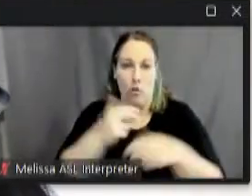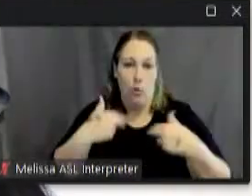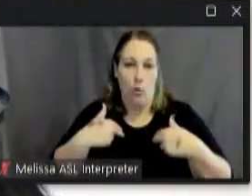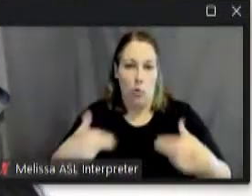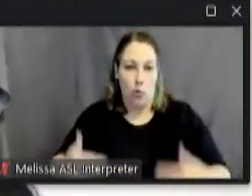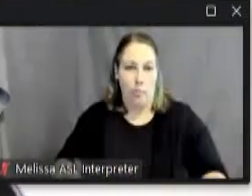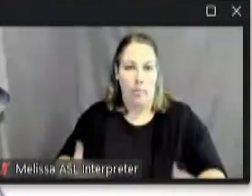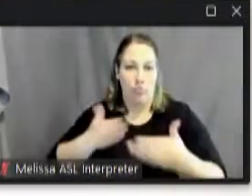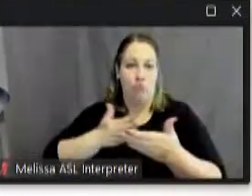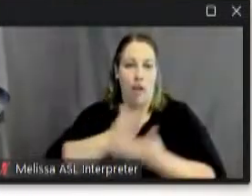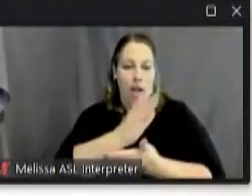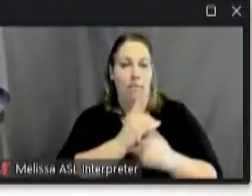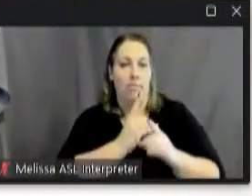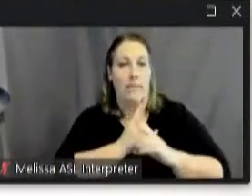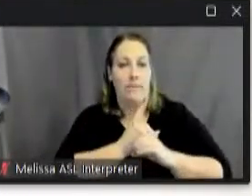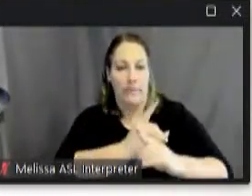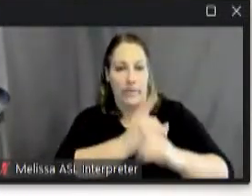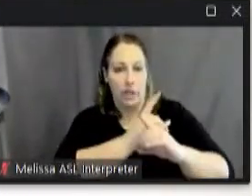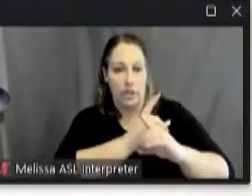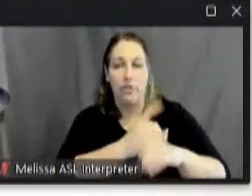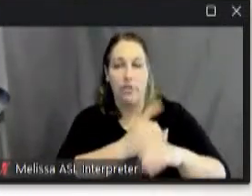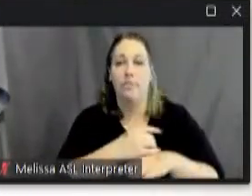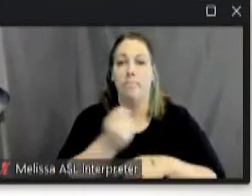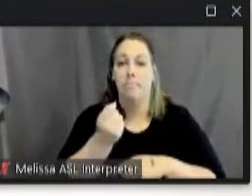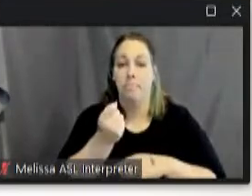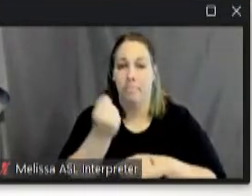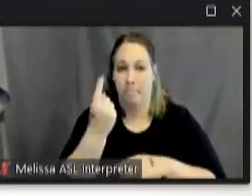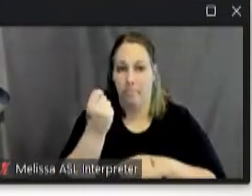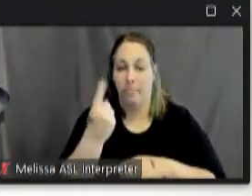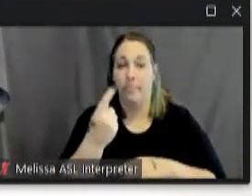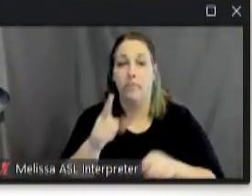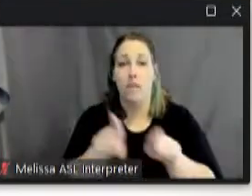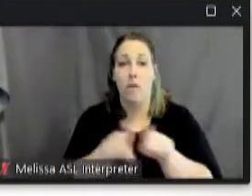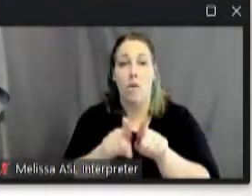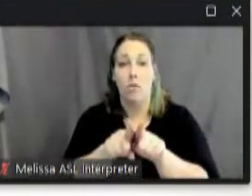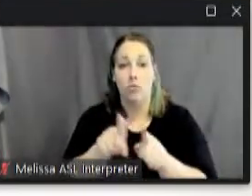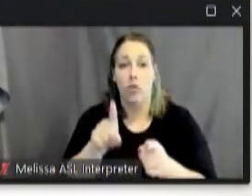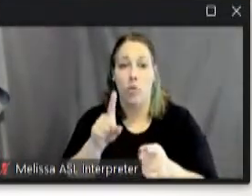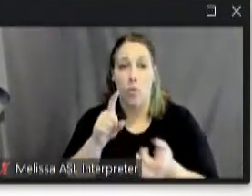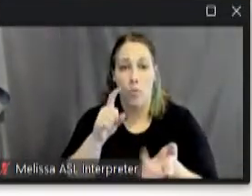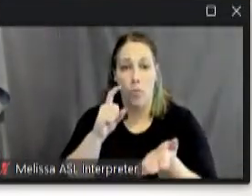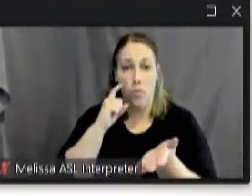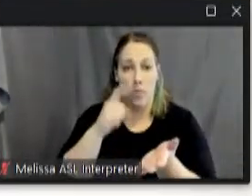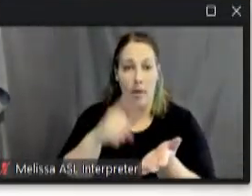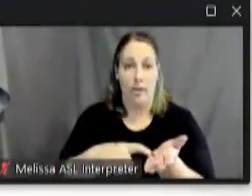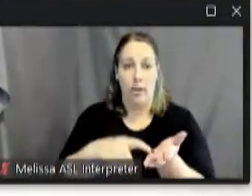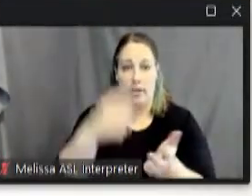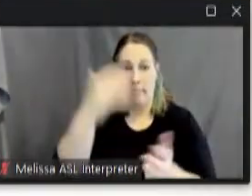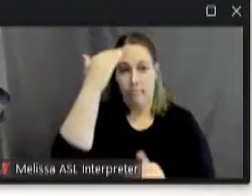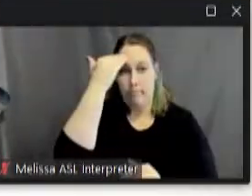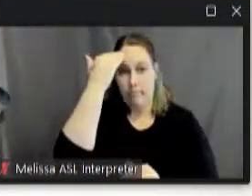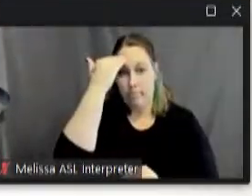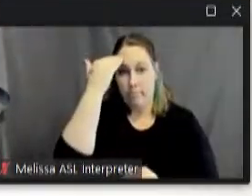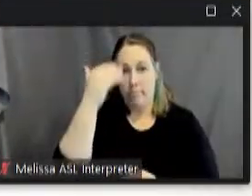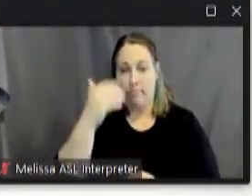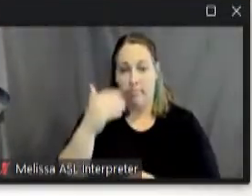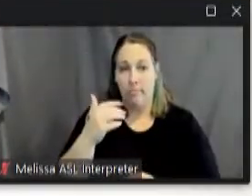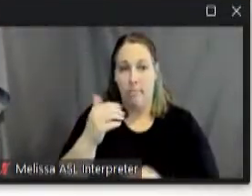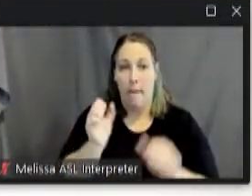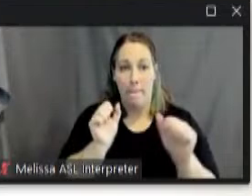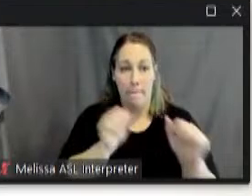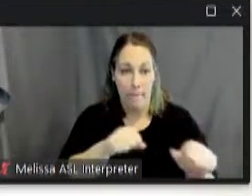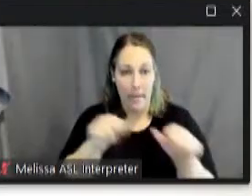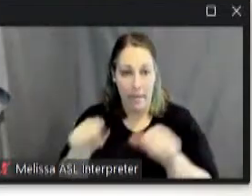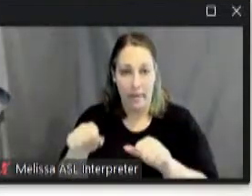We also fully recognize that the ability to